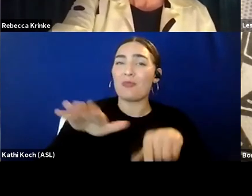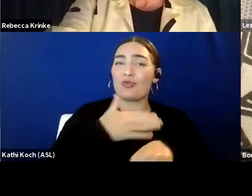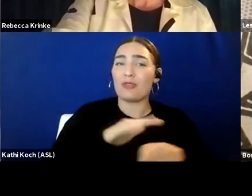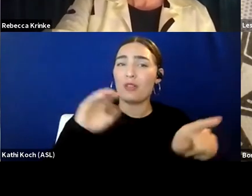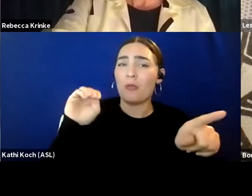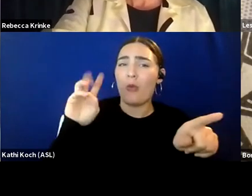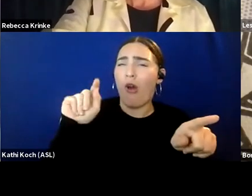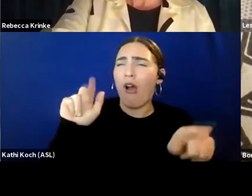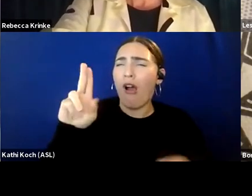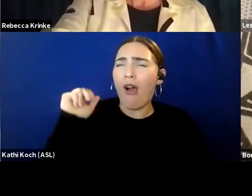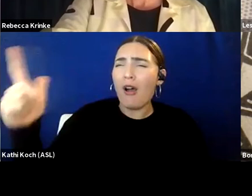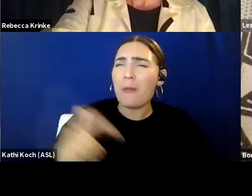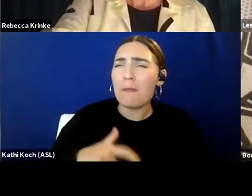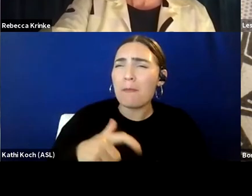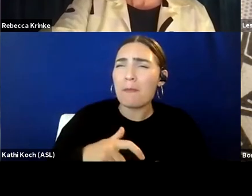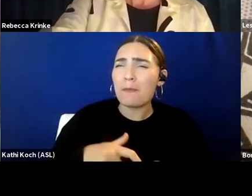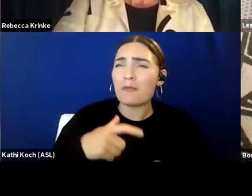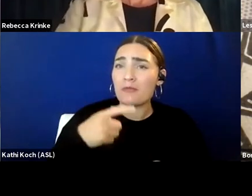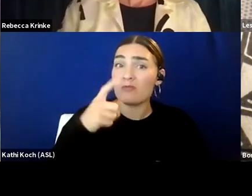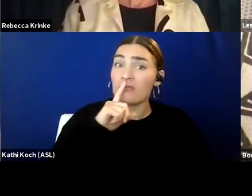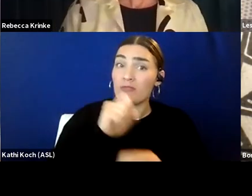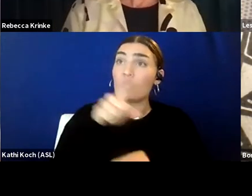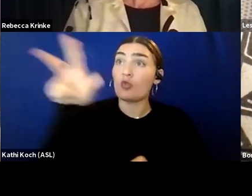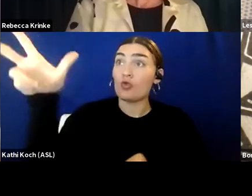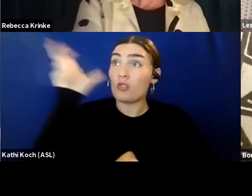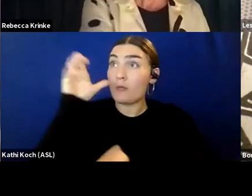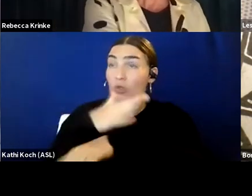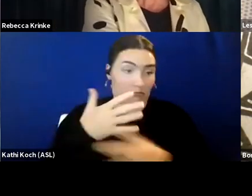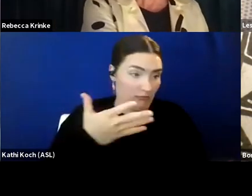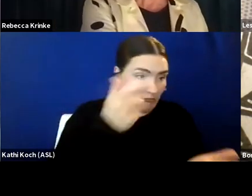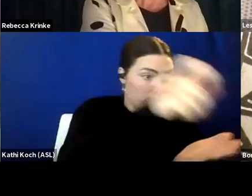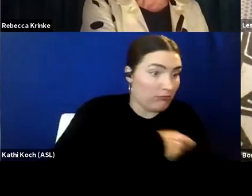By coming up with new poetry, new words. Yes.